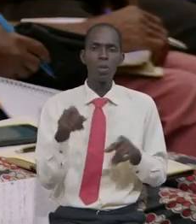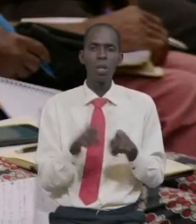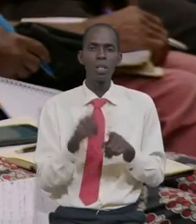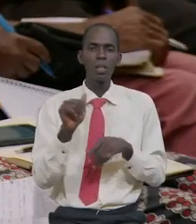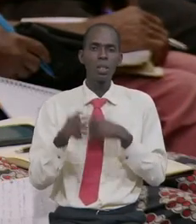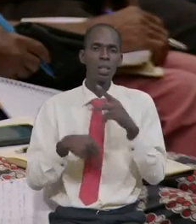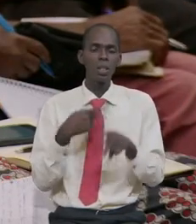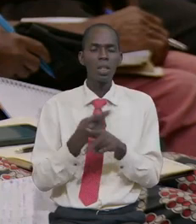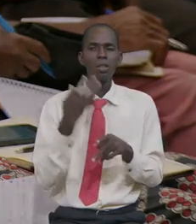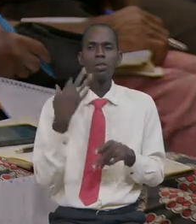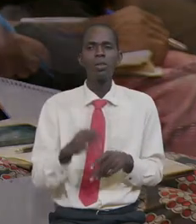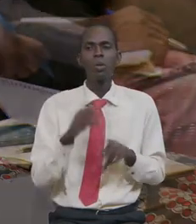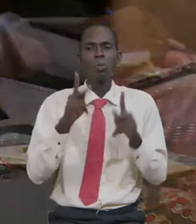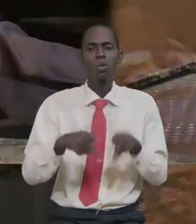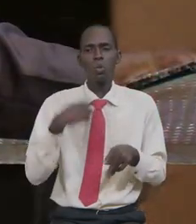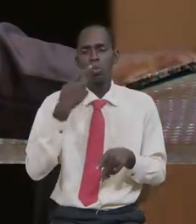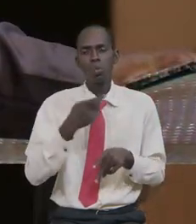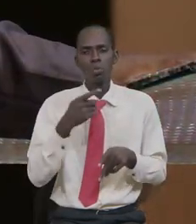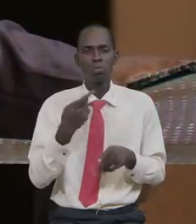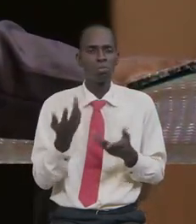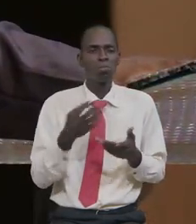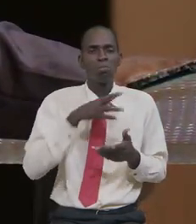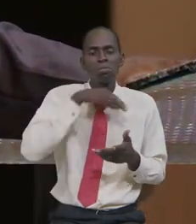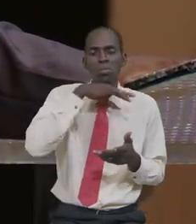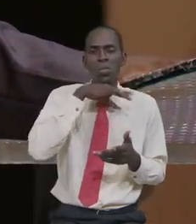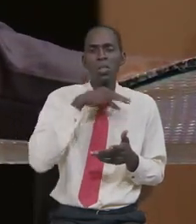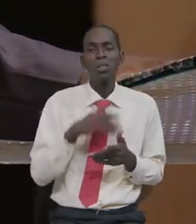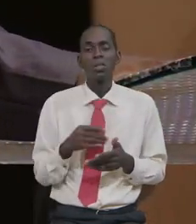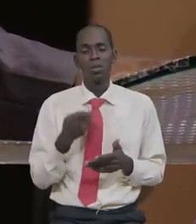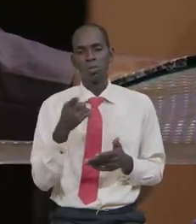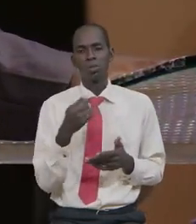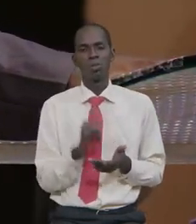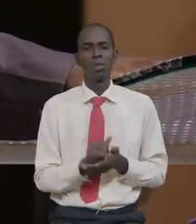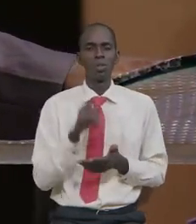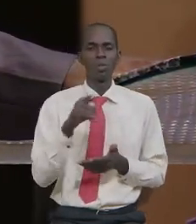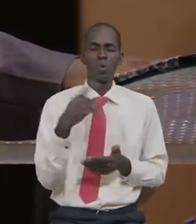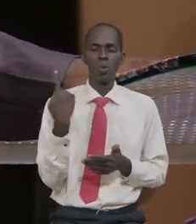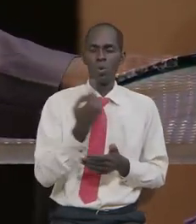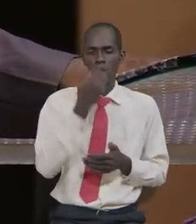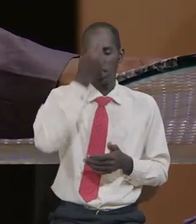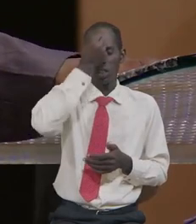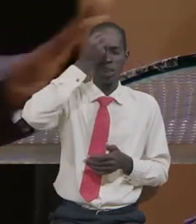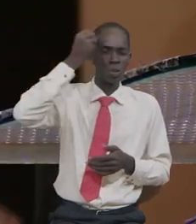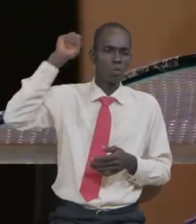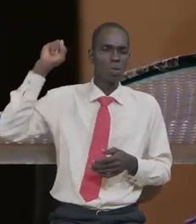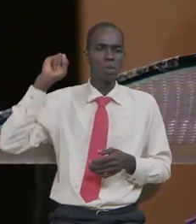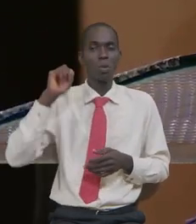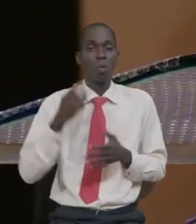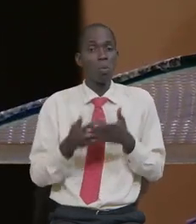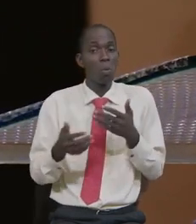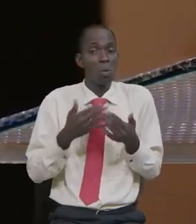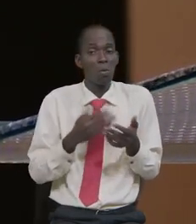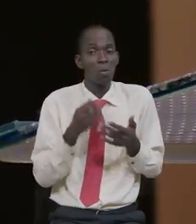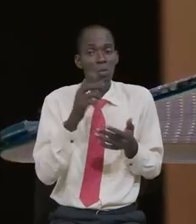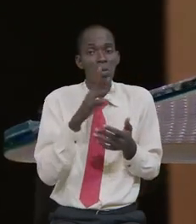know, persecutors don't like you being defiant or disobedient, whatever you are thinking about,